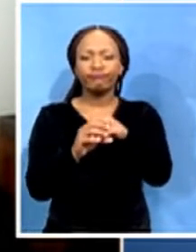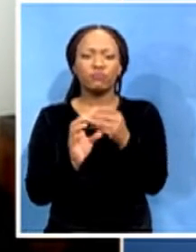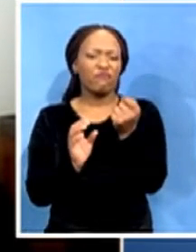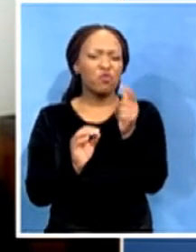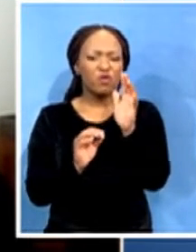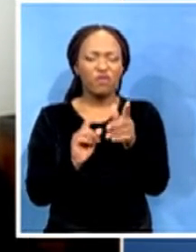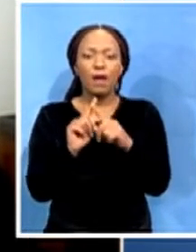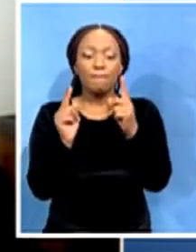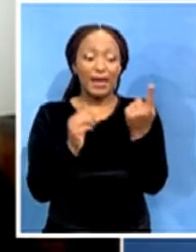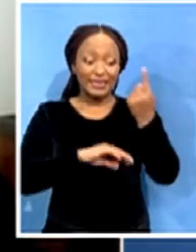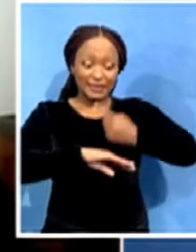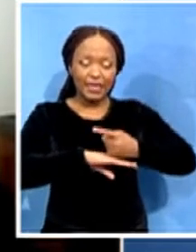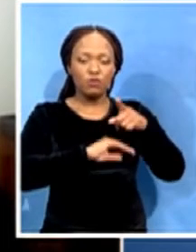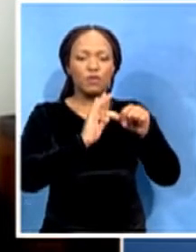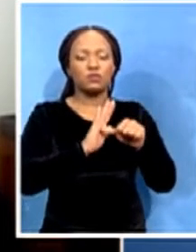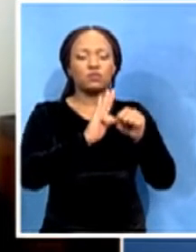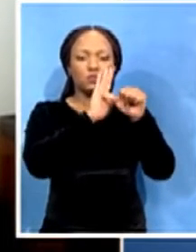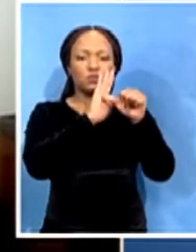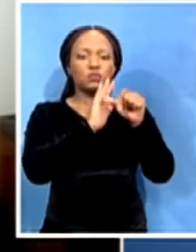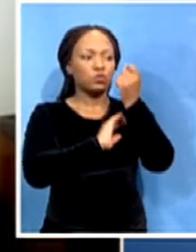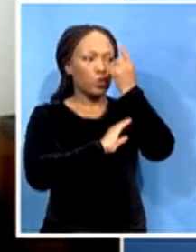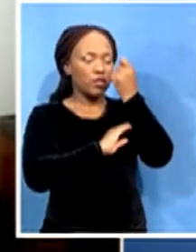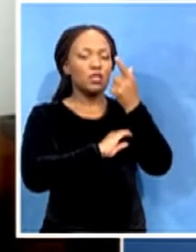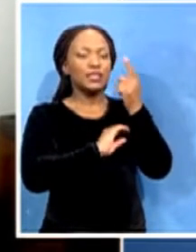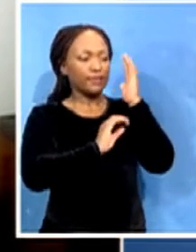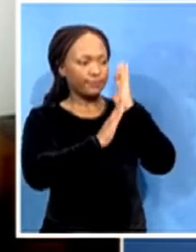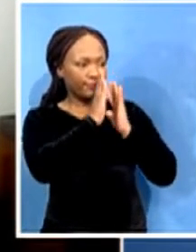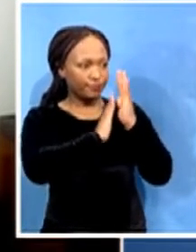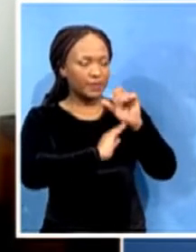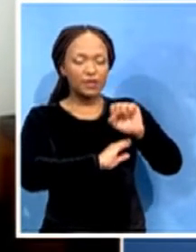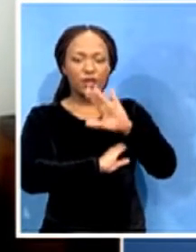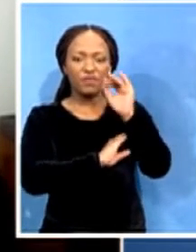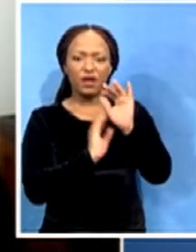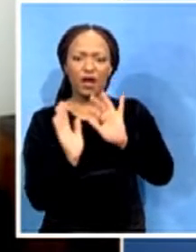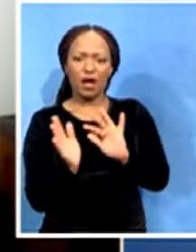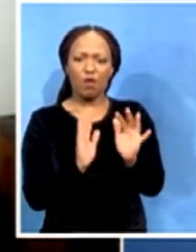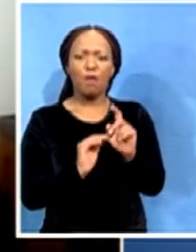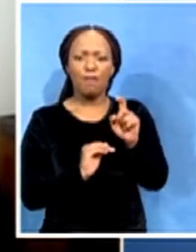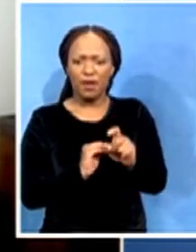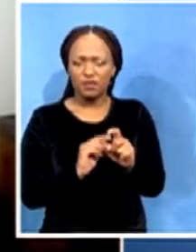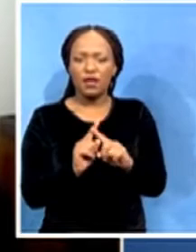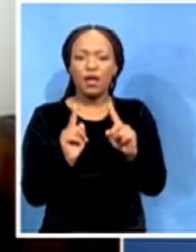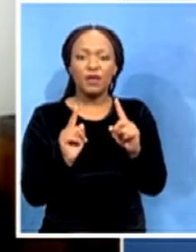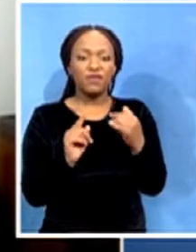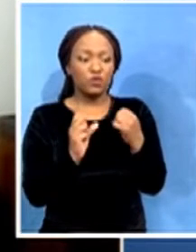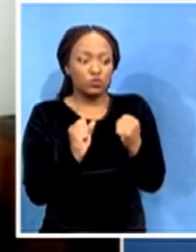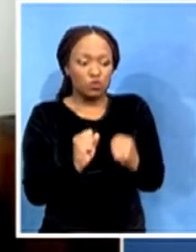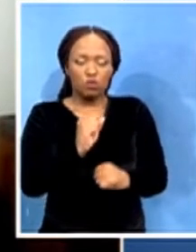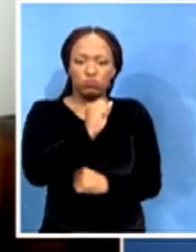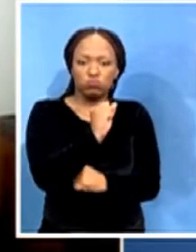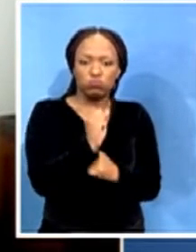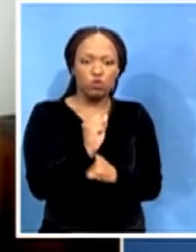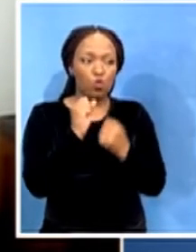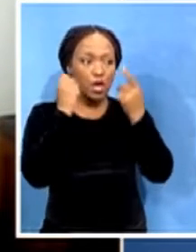history as South Africans. And I think that once we have a strong foundation in terms of knowledge, people need knowledge to be able